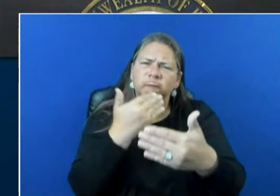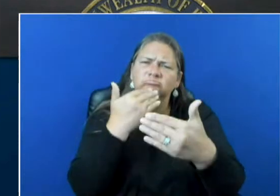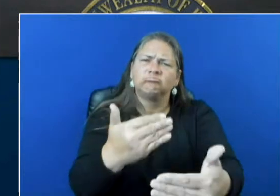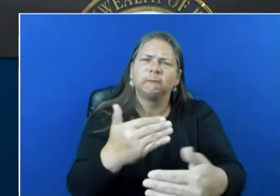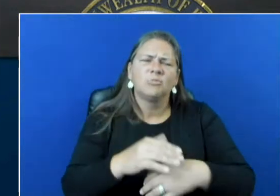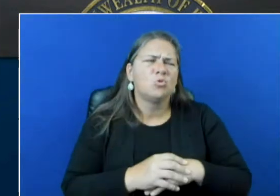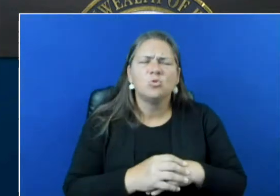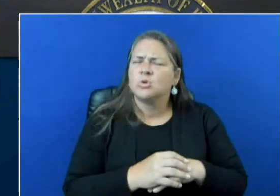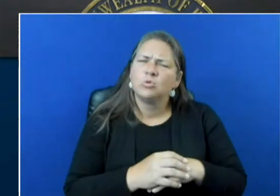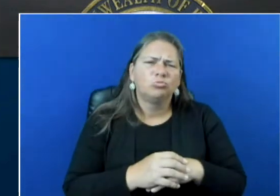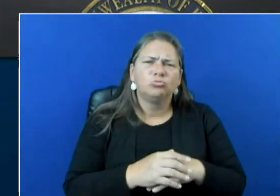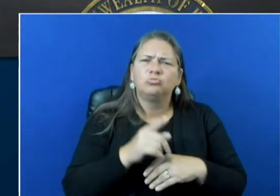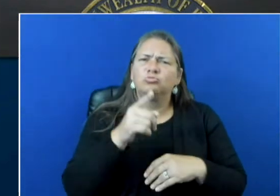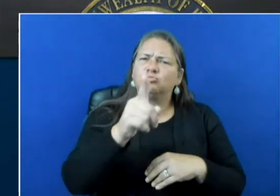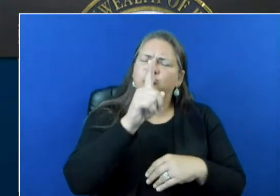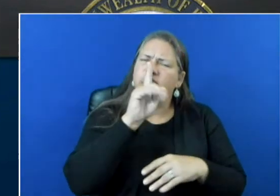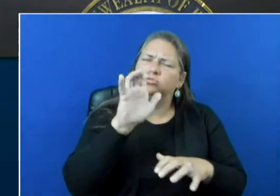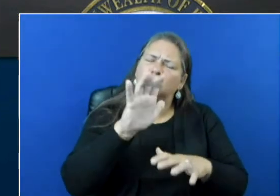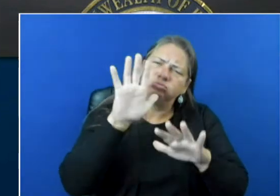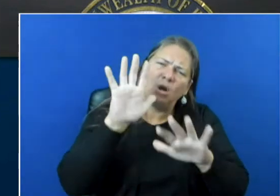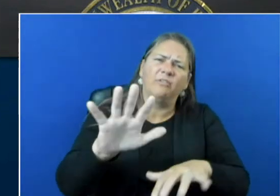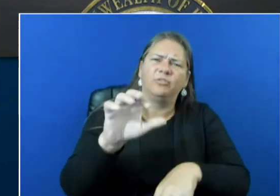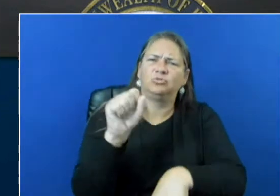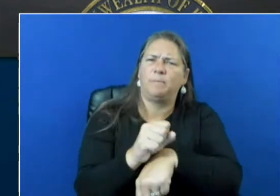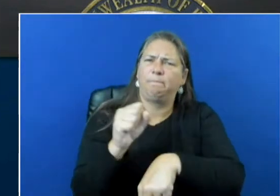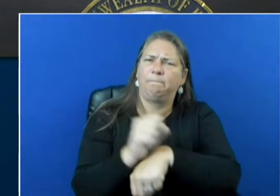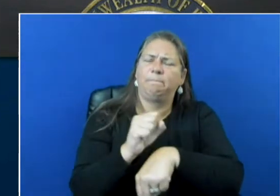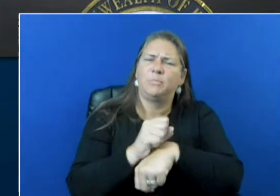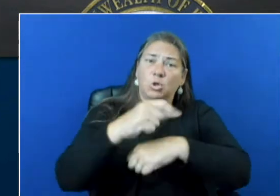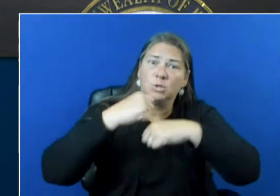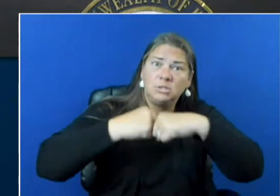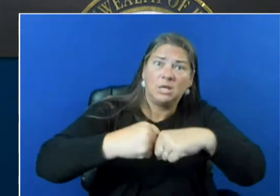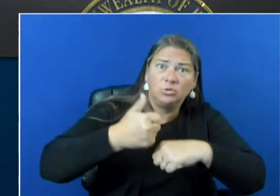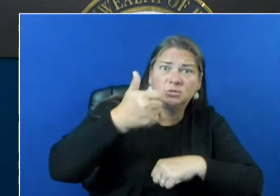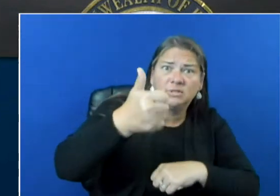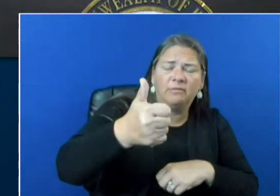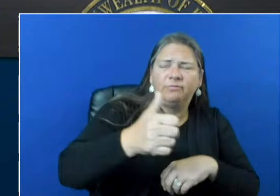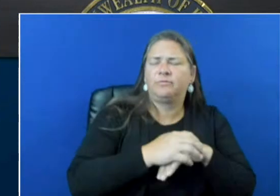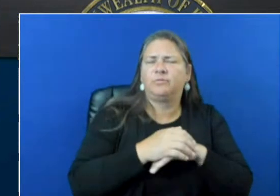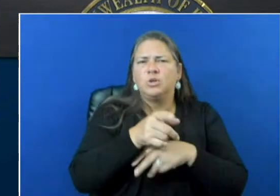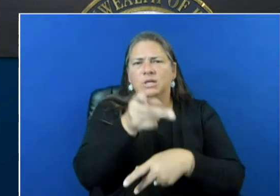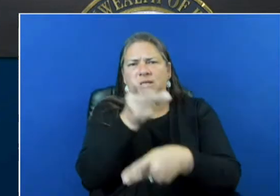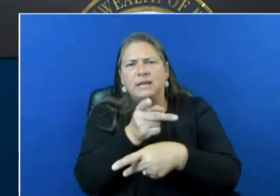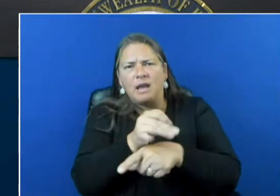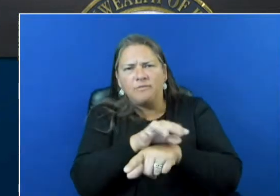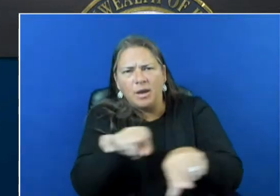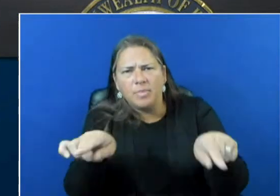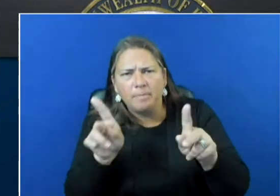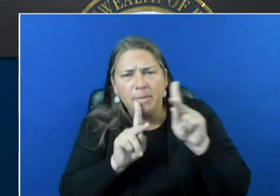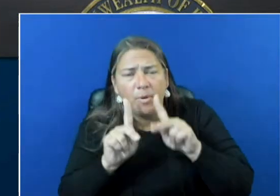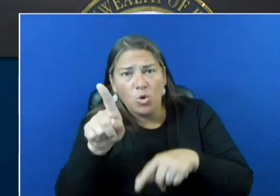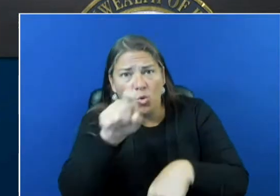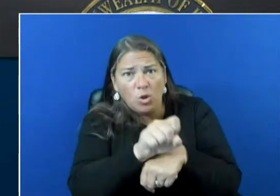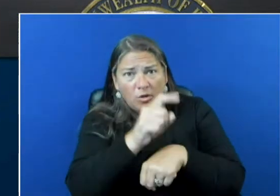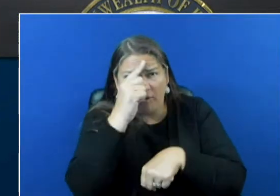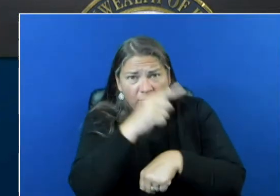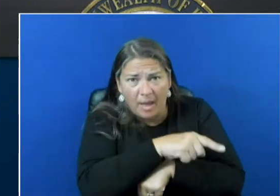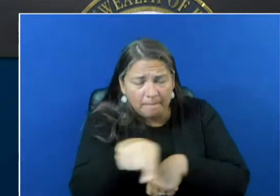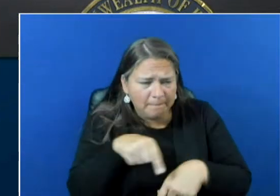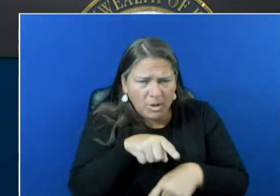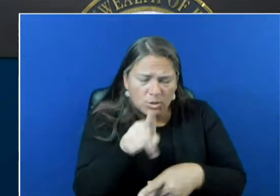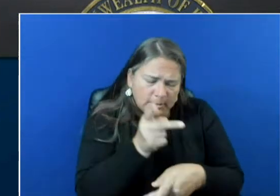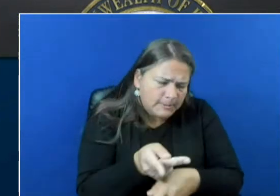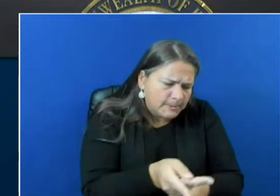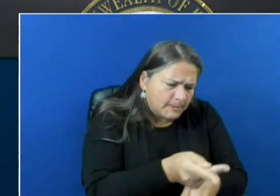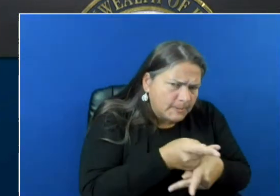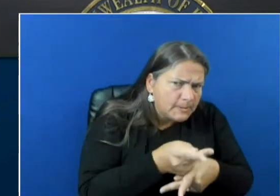a valiant job of trying to protect yourself and take care of the folks that you are serving in all these facilities. So thank you. And that's